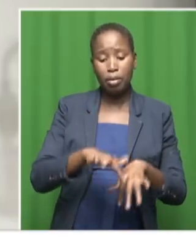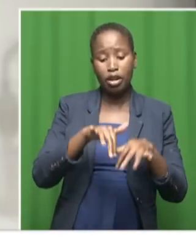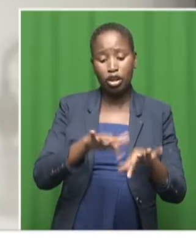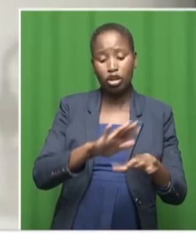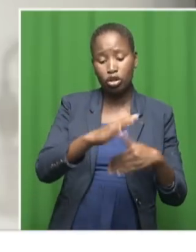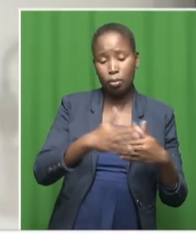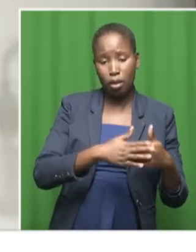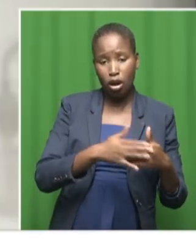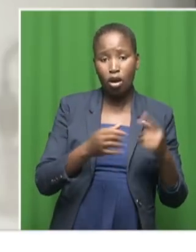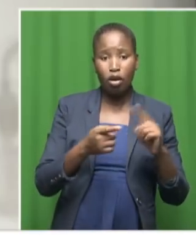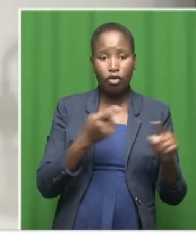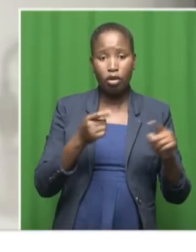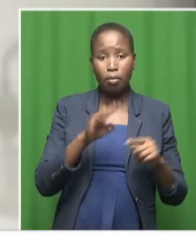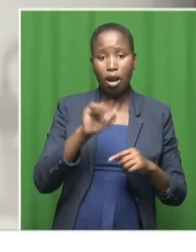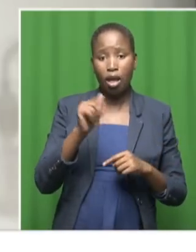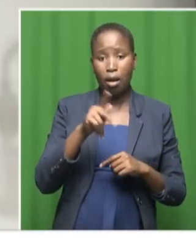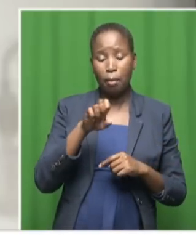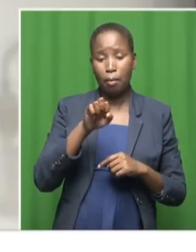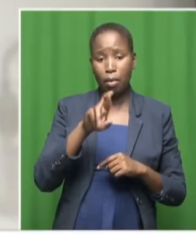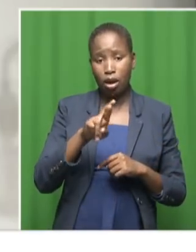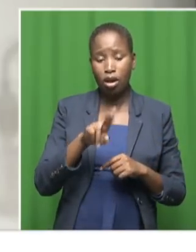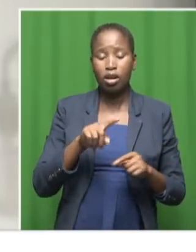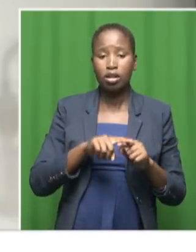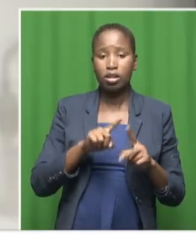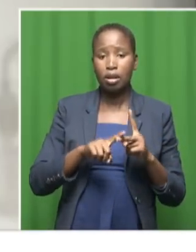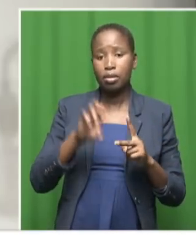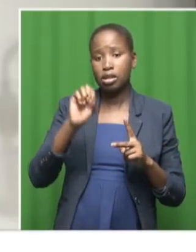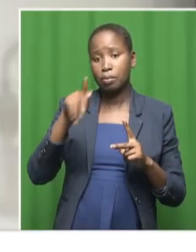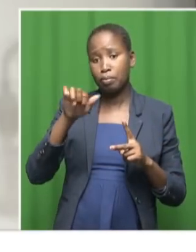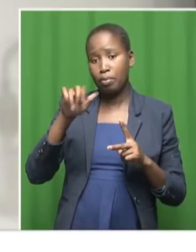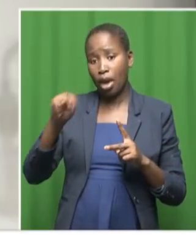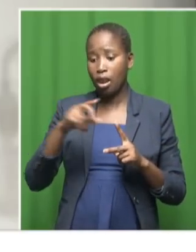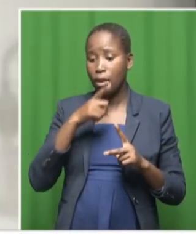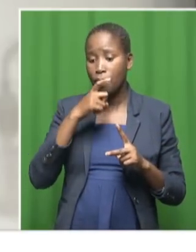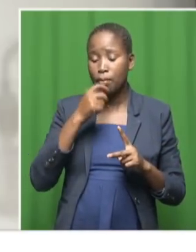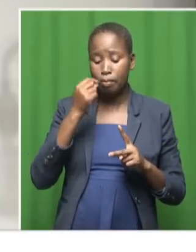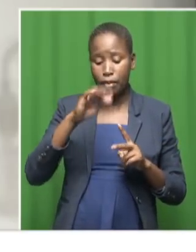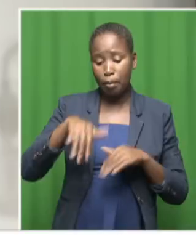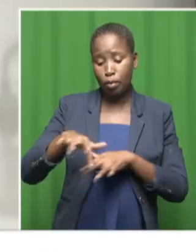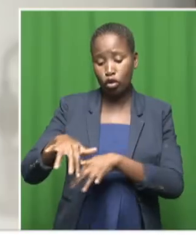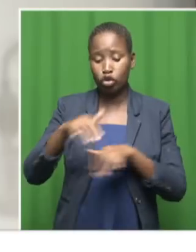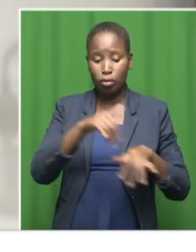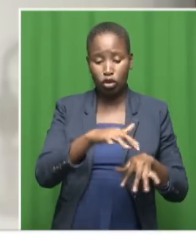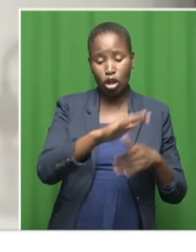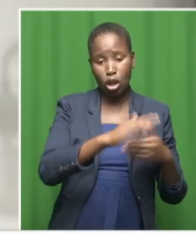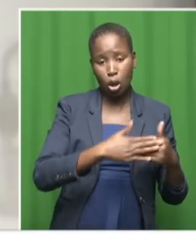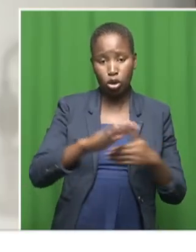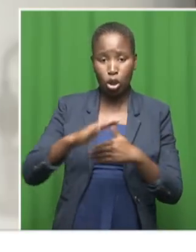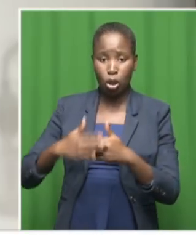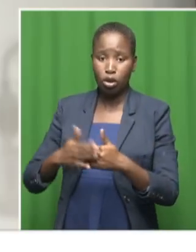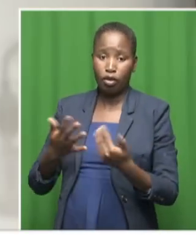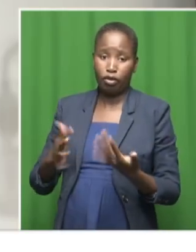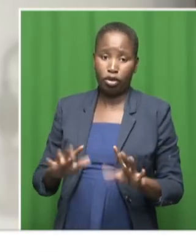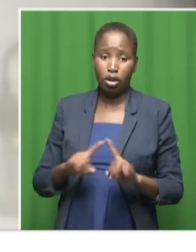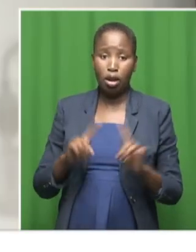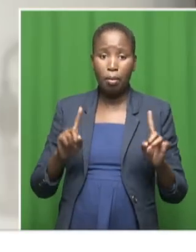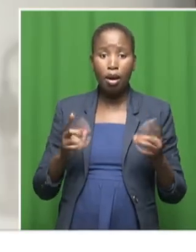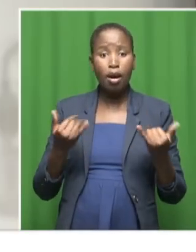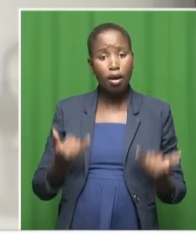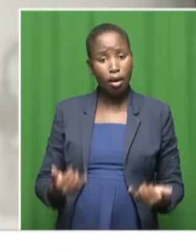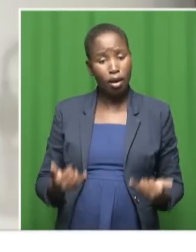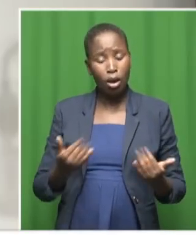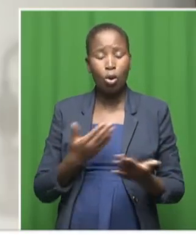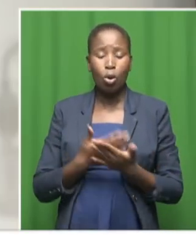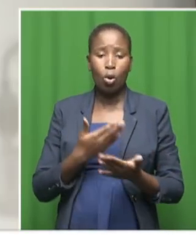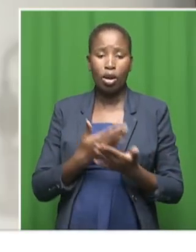Strand, as well as a beach in Buckhoven and Fish Hoek Surface Corner. But I can confirm with you this morning